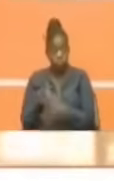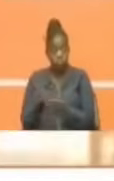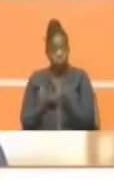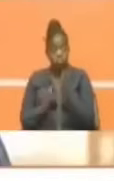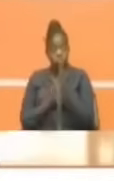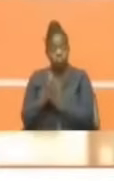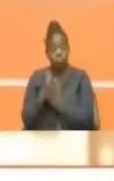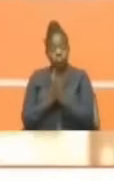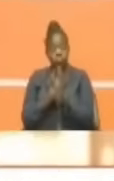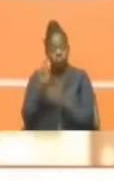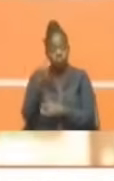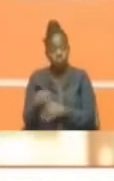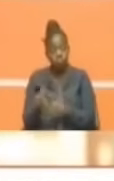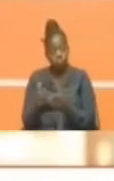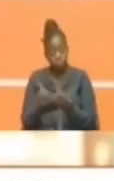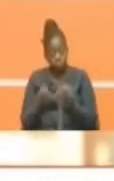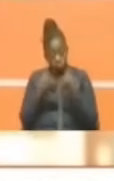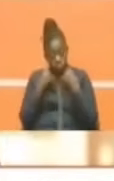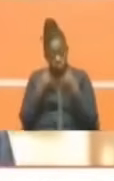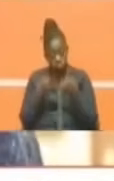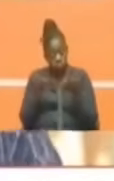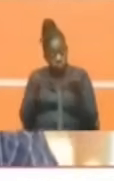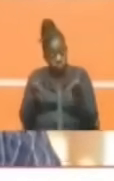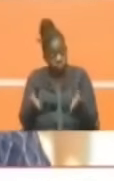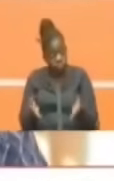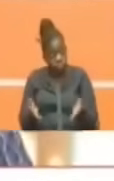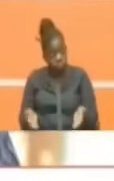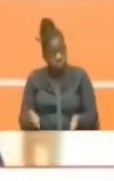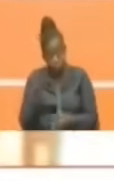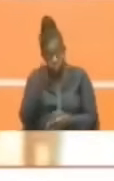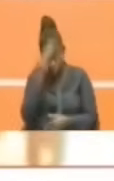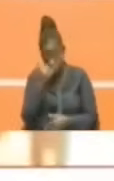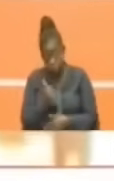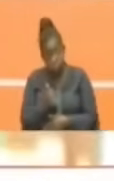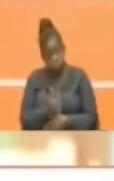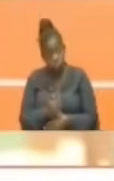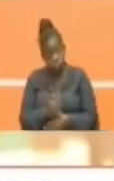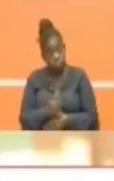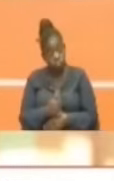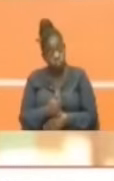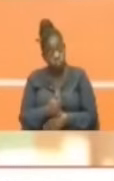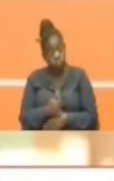waali kye mubamusooka mutunule ate muleeta mutya